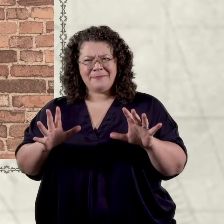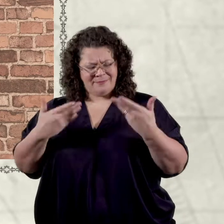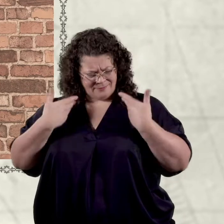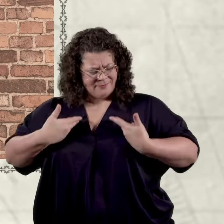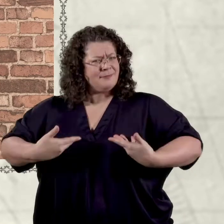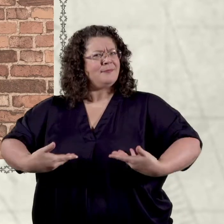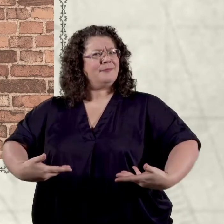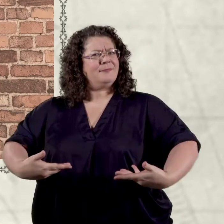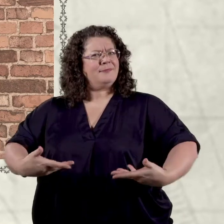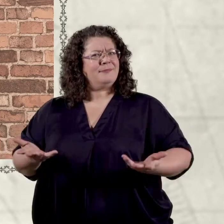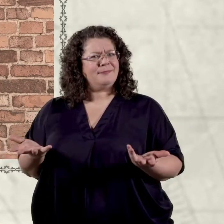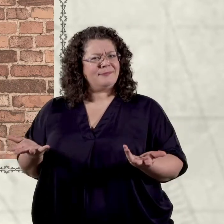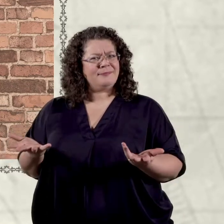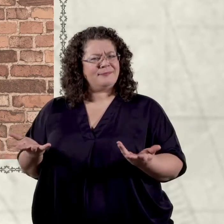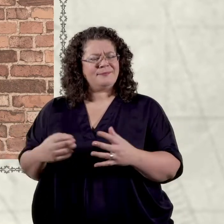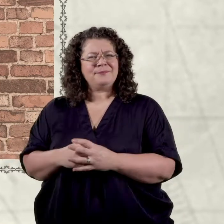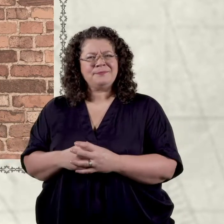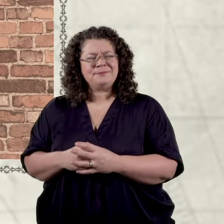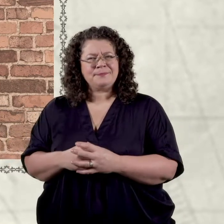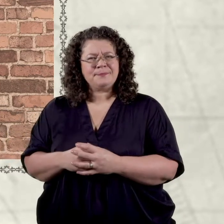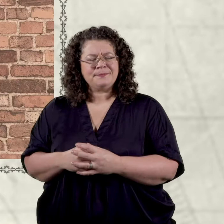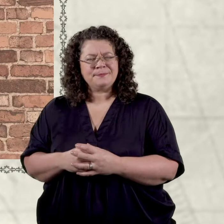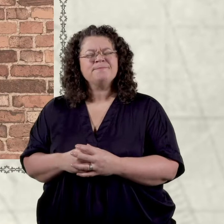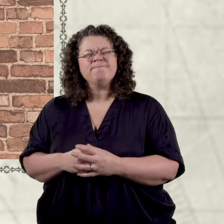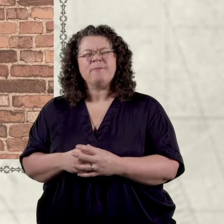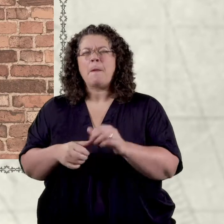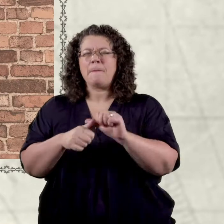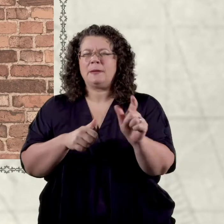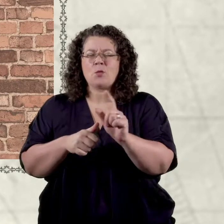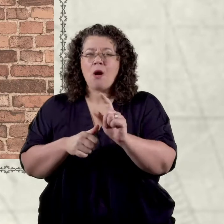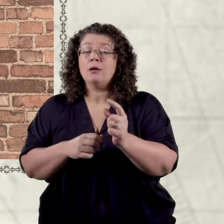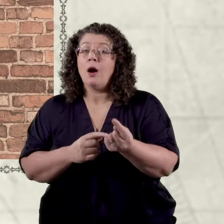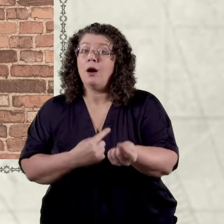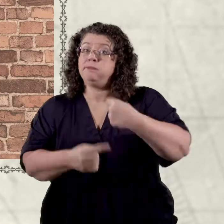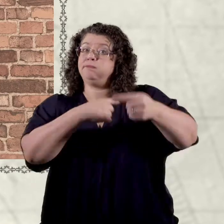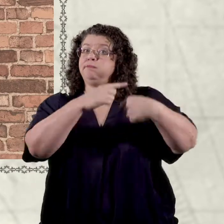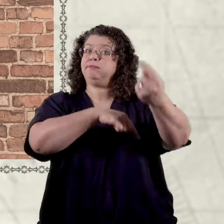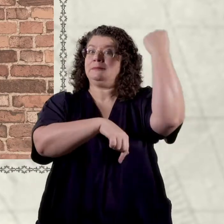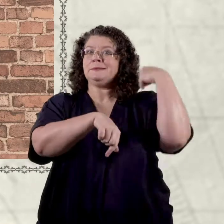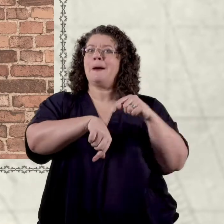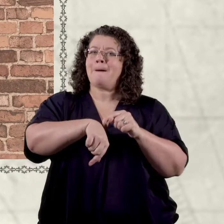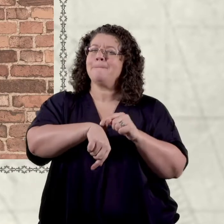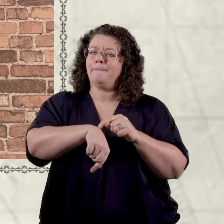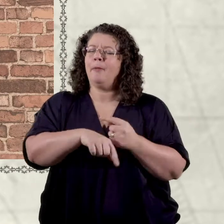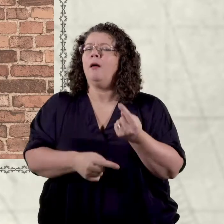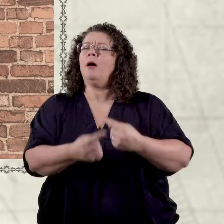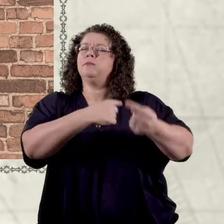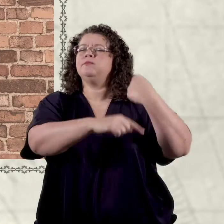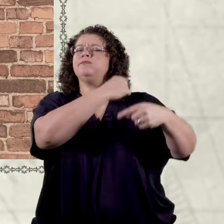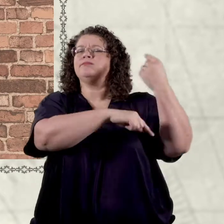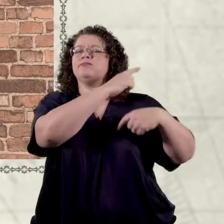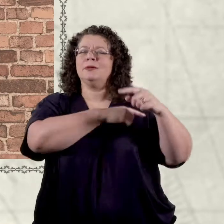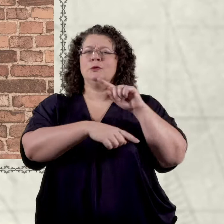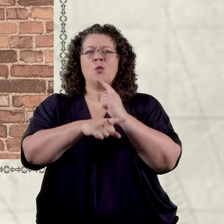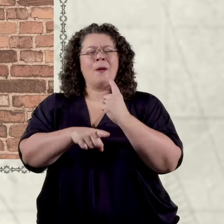wonderfully striking as this? How about we go back in time, back to an important